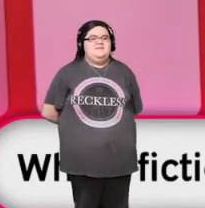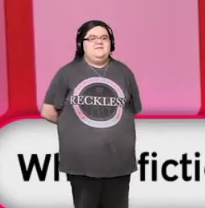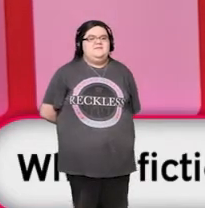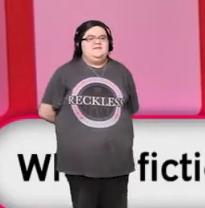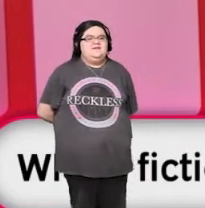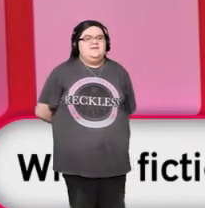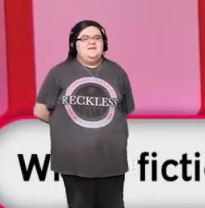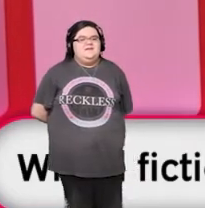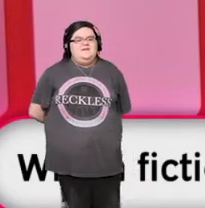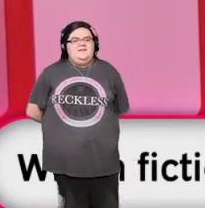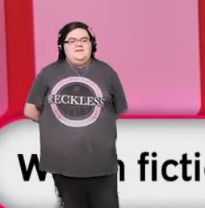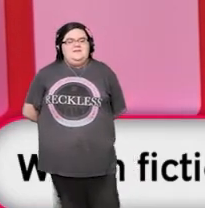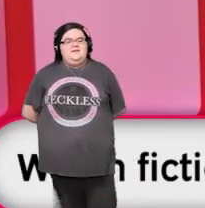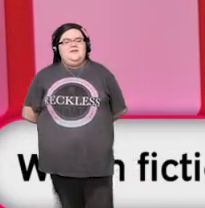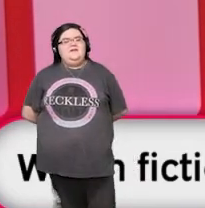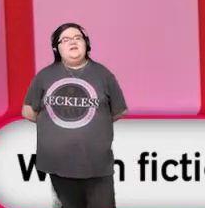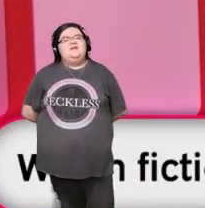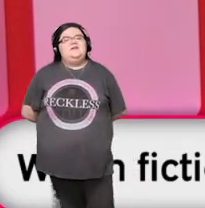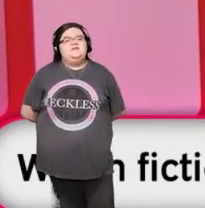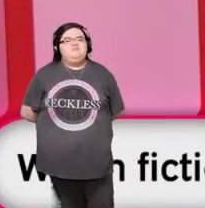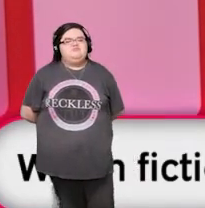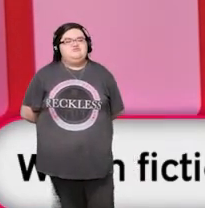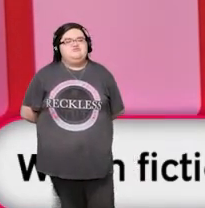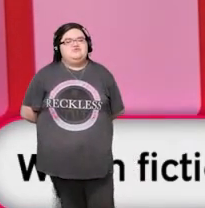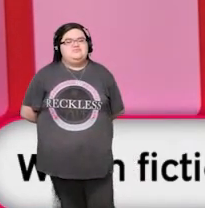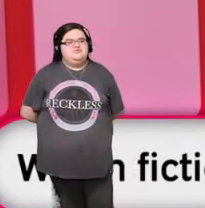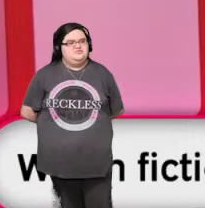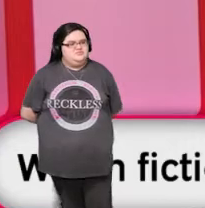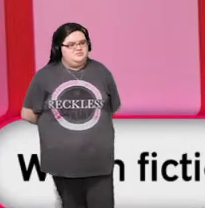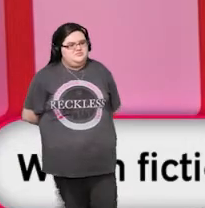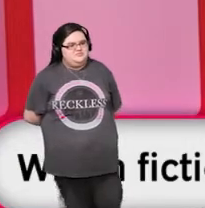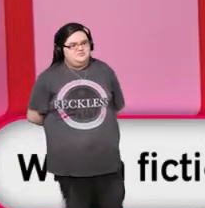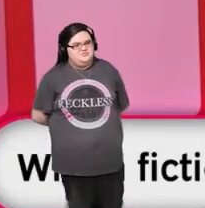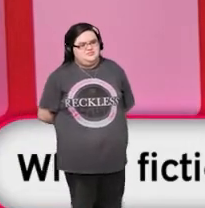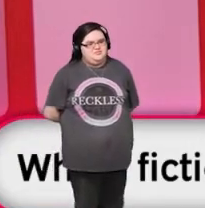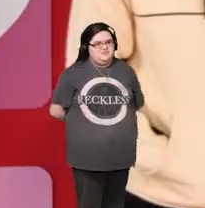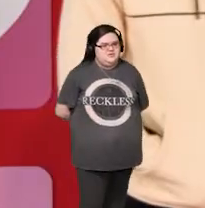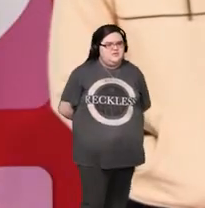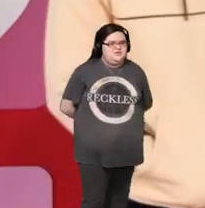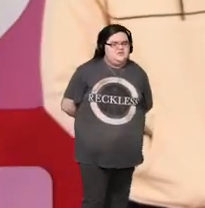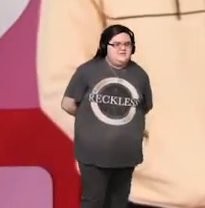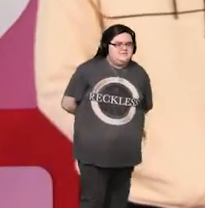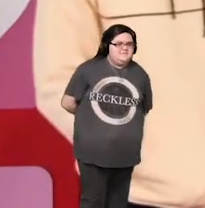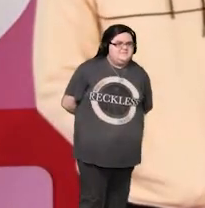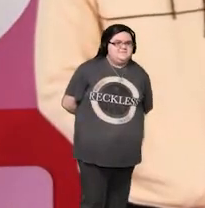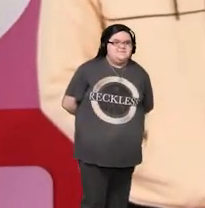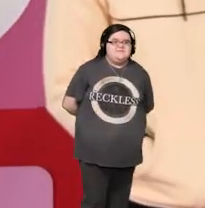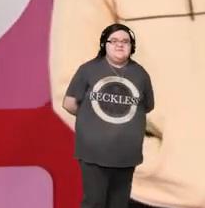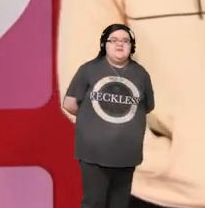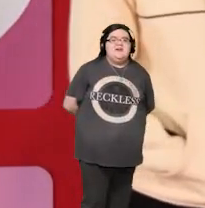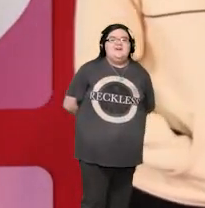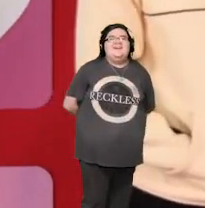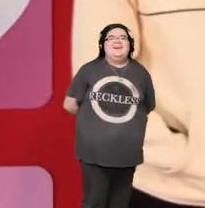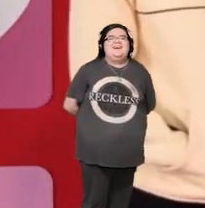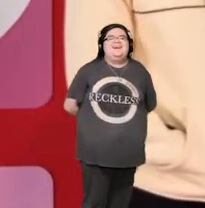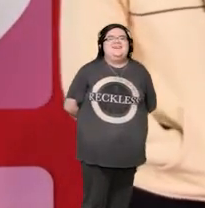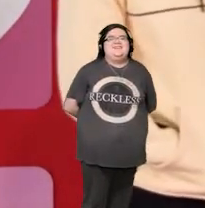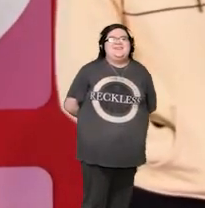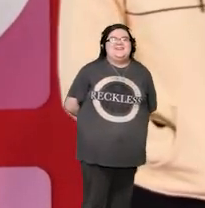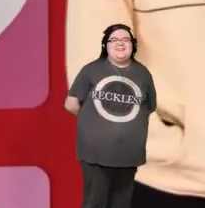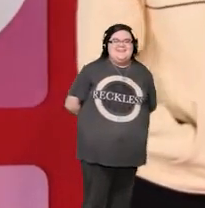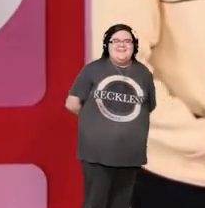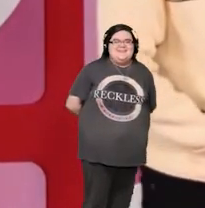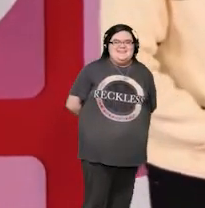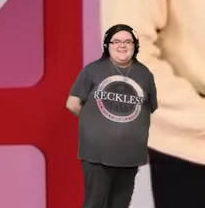op. Nah, you can't be your Plankton, bro. I'm riding out on Plankton. What's the name of the kid from Toy Story? Sid?